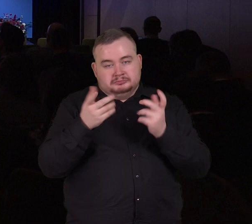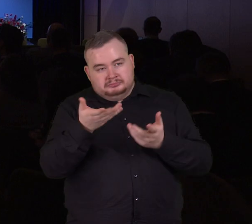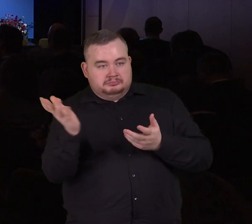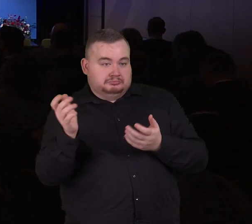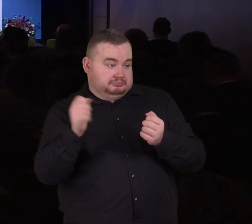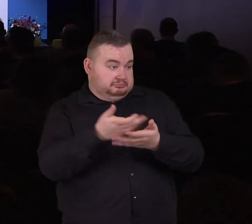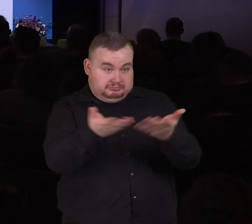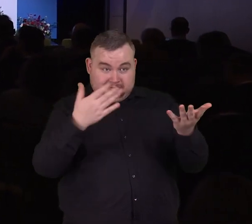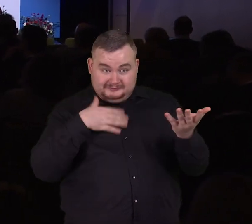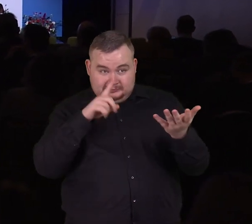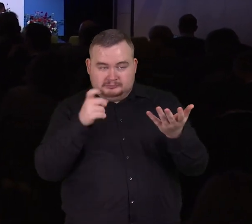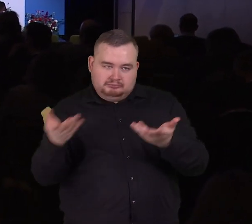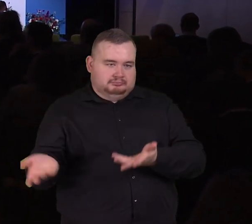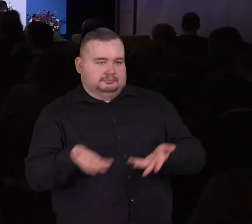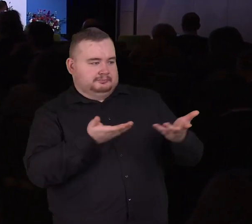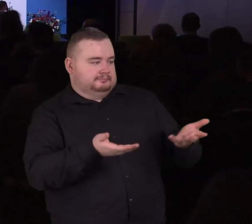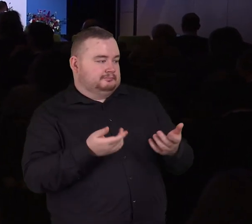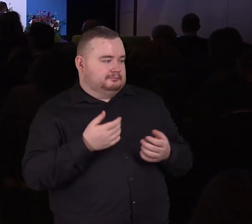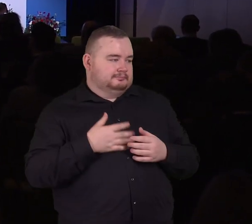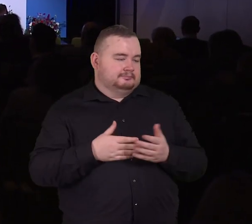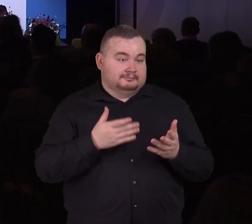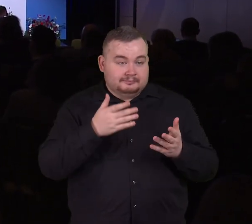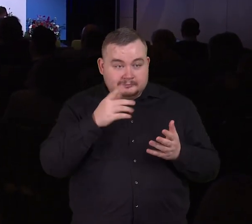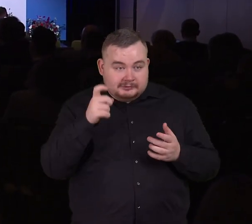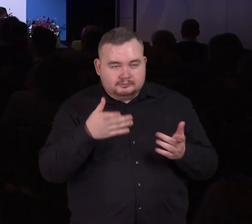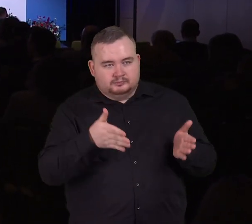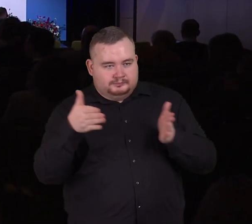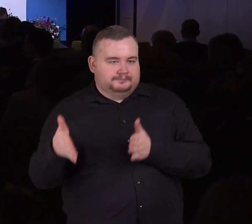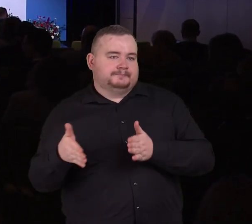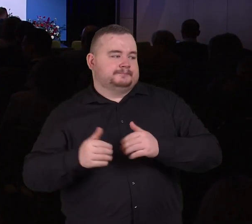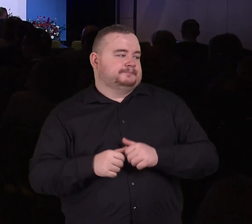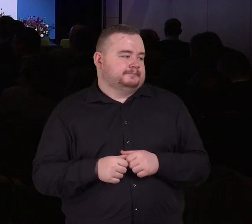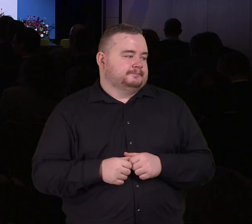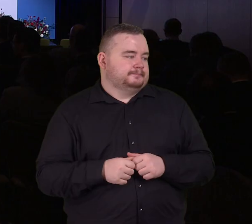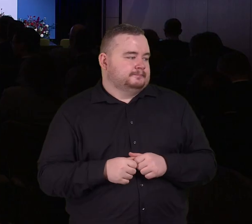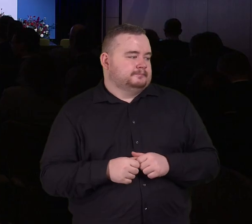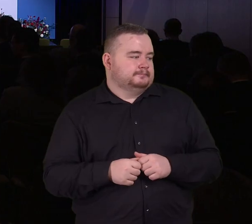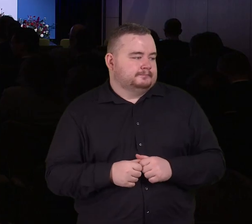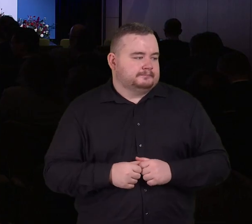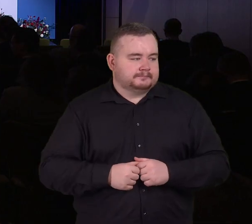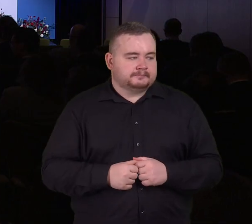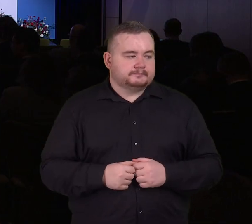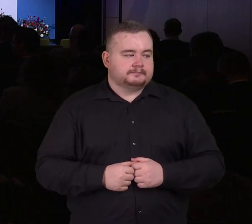forward. So don't be afraid. It will be also space for the discussion with the audience later on.